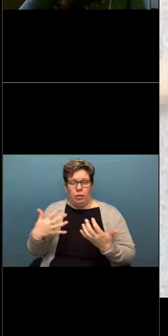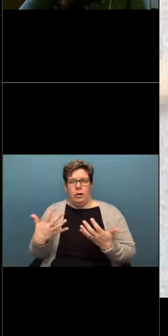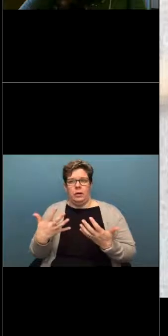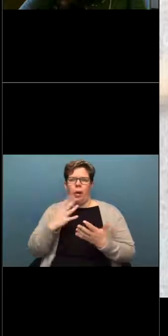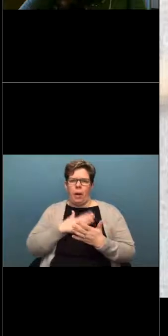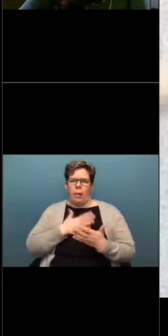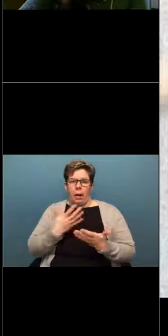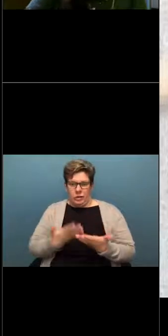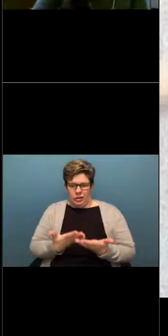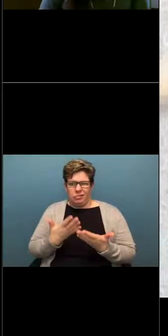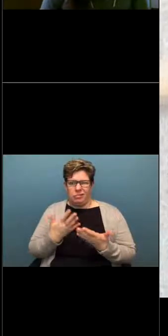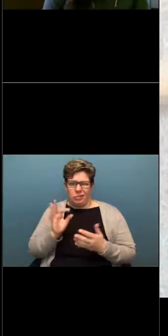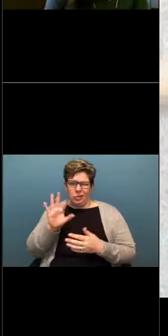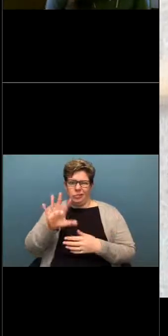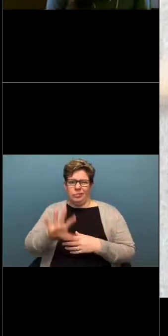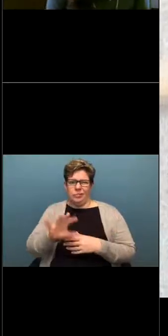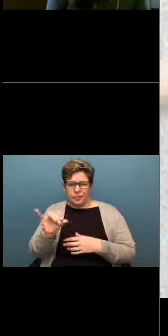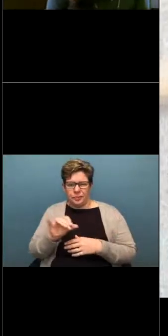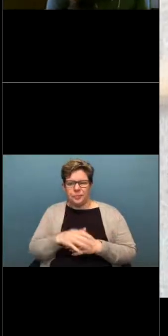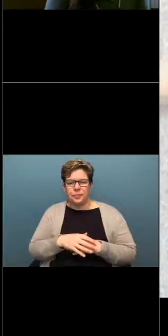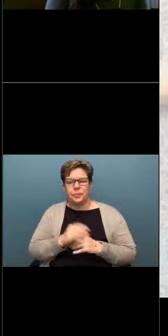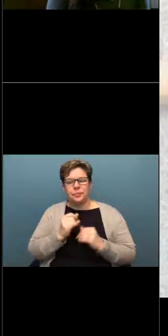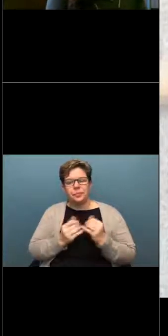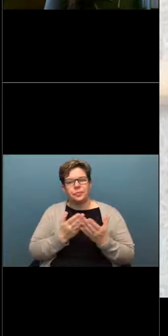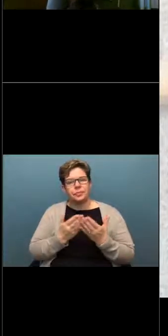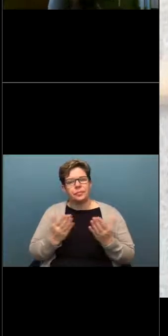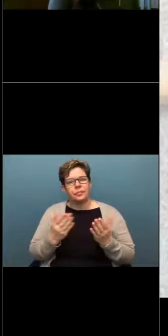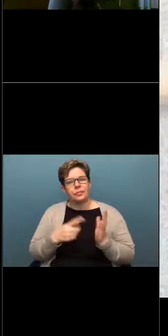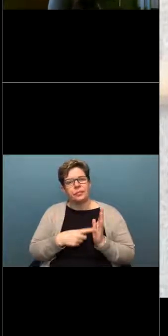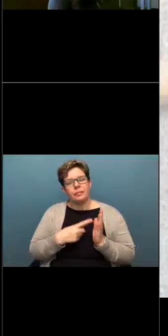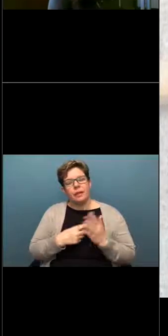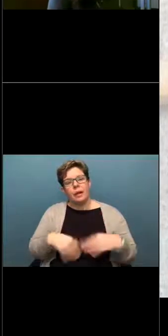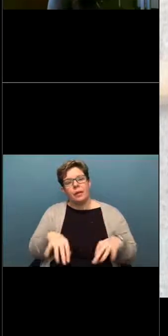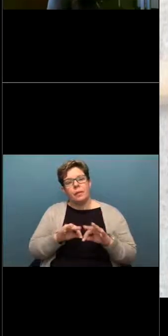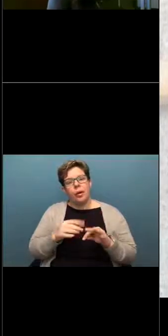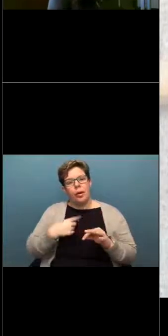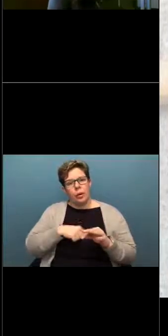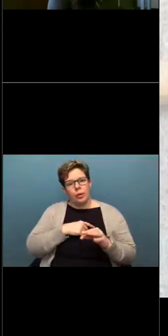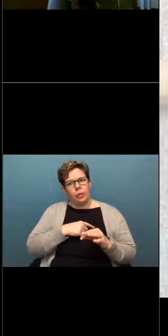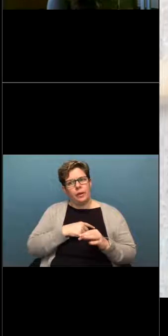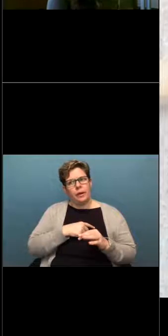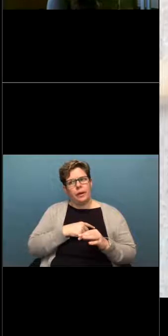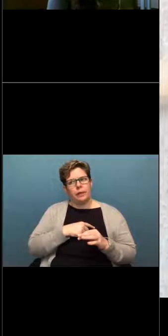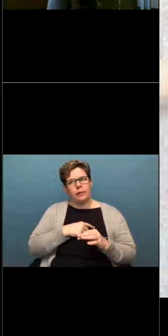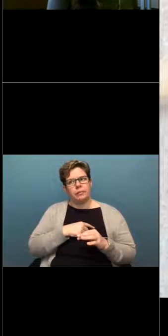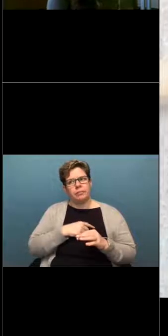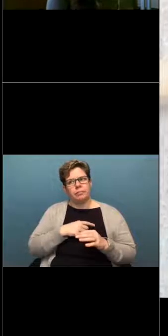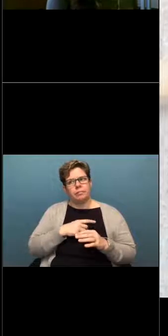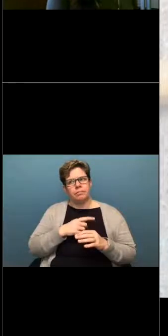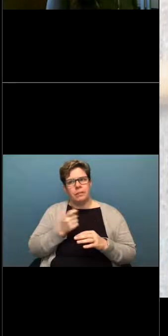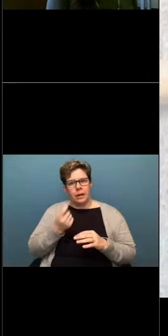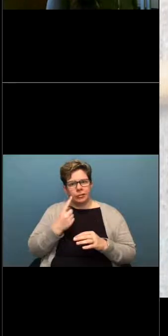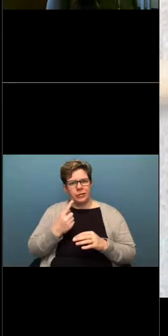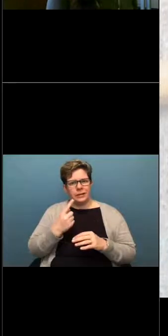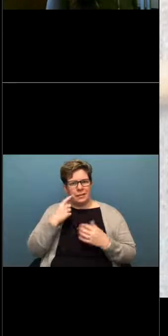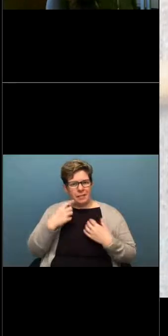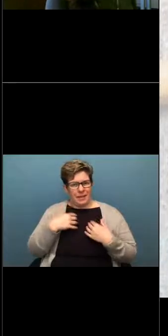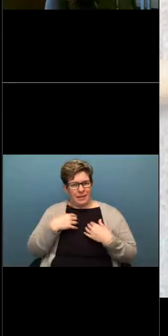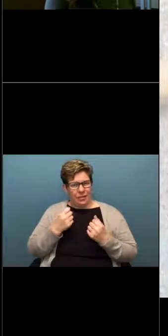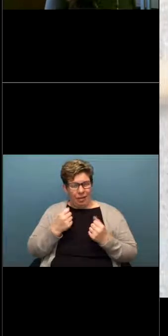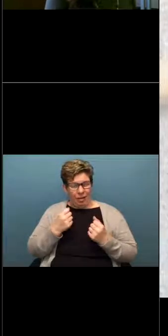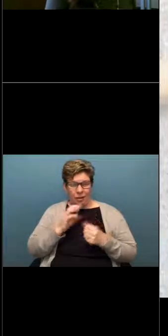that too. And lastly, I think it's really important that we acknowledge vulnerability. It takes a lot of strength and